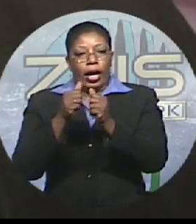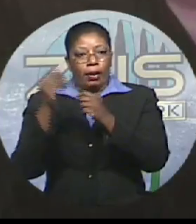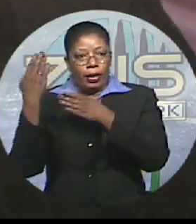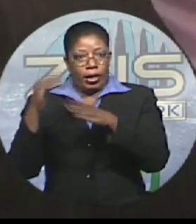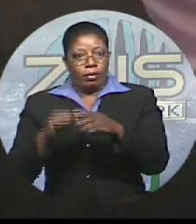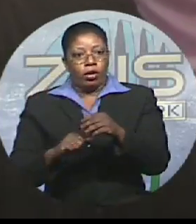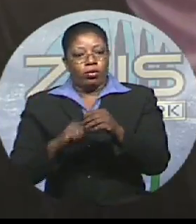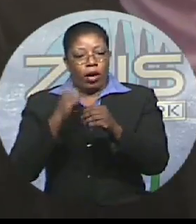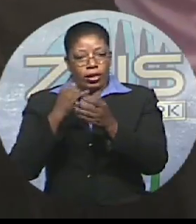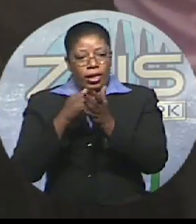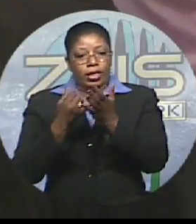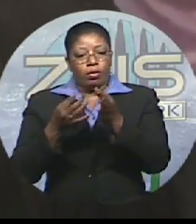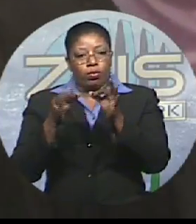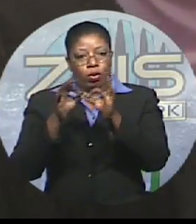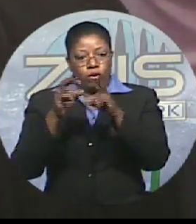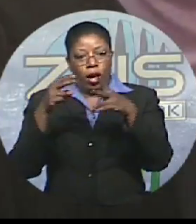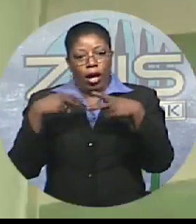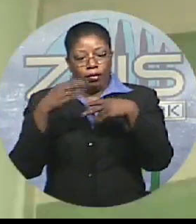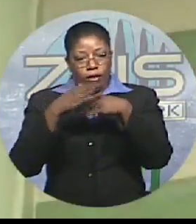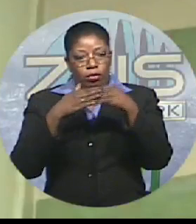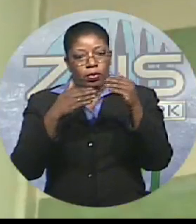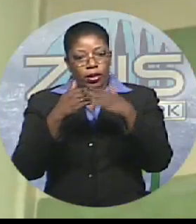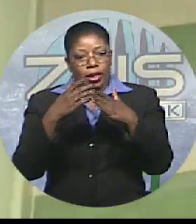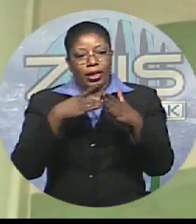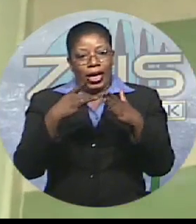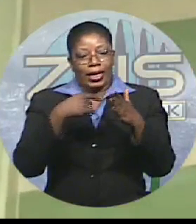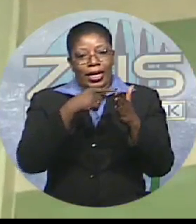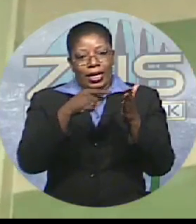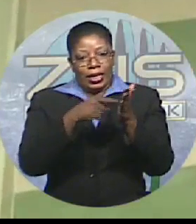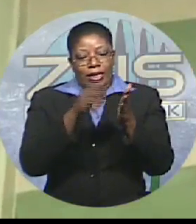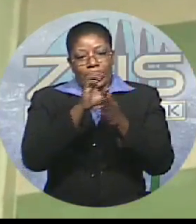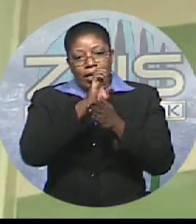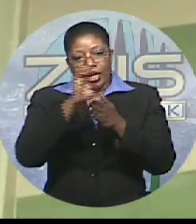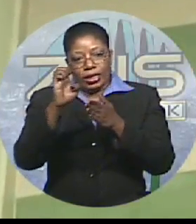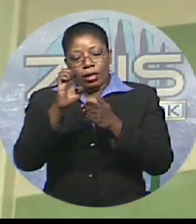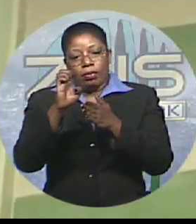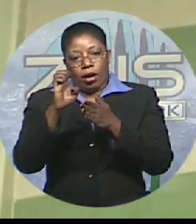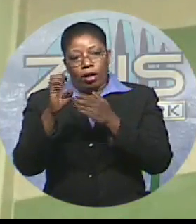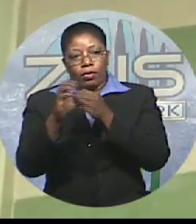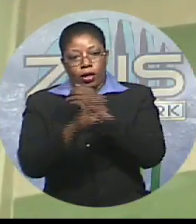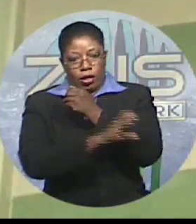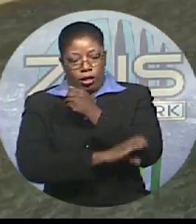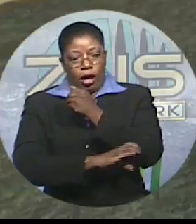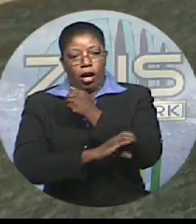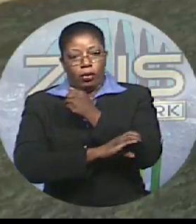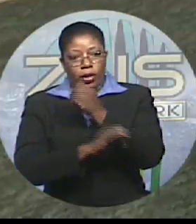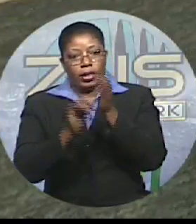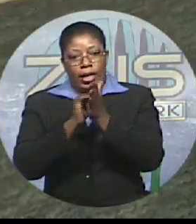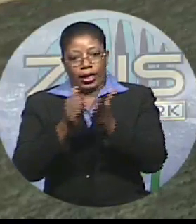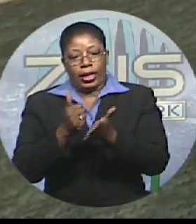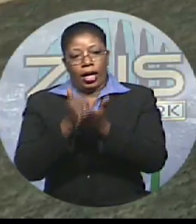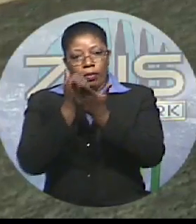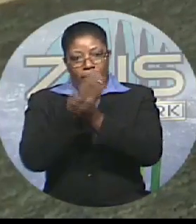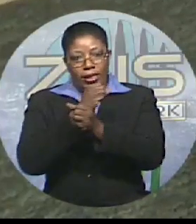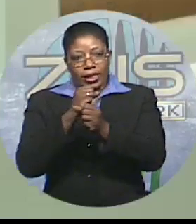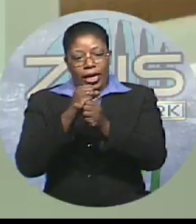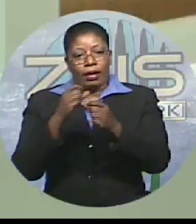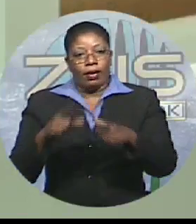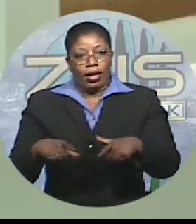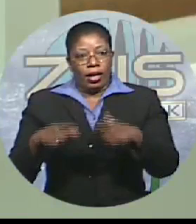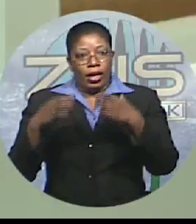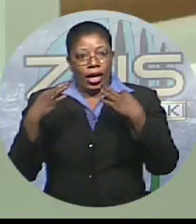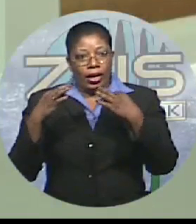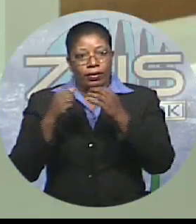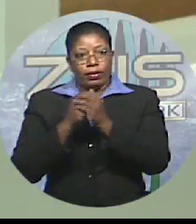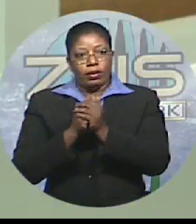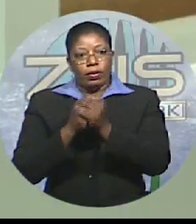it's significant in having a facility of this nature in the Eastern Caribbean, as it no doubt will save lives. Now the facility